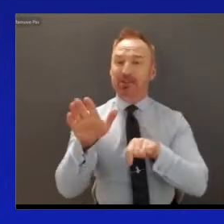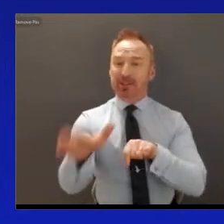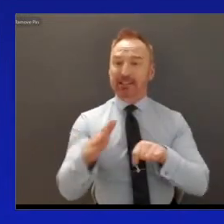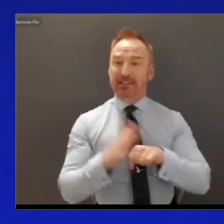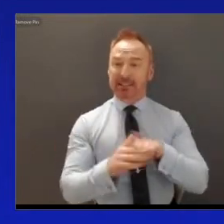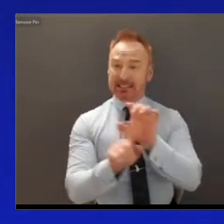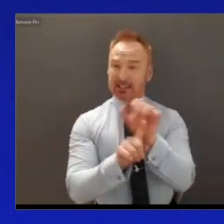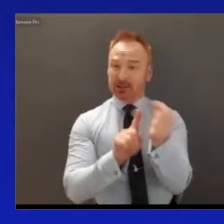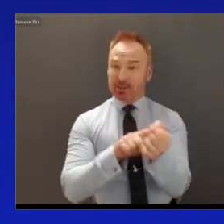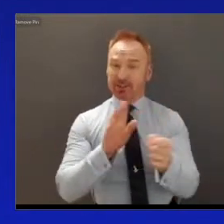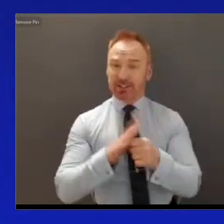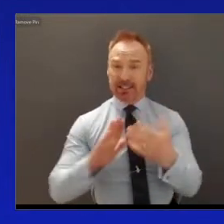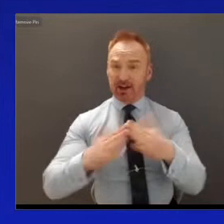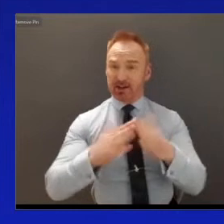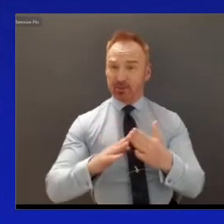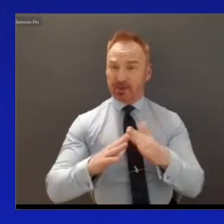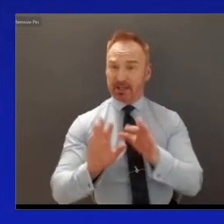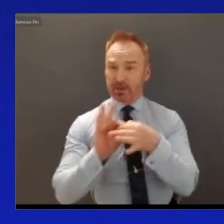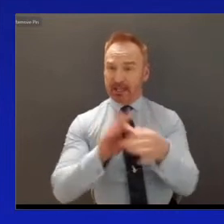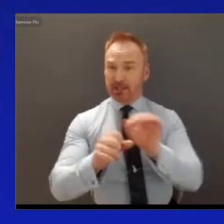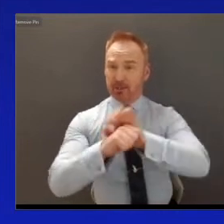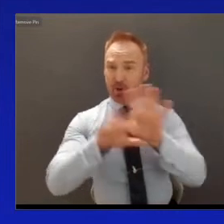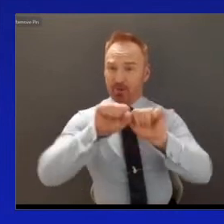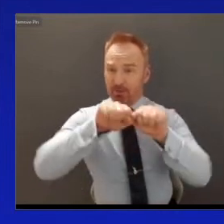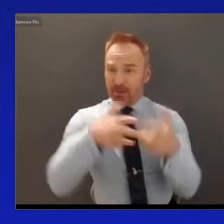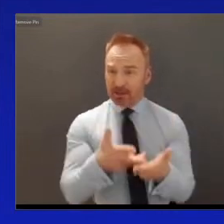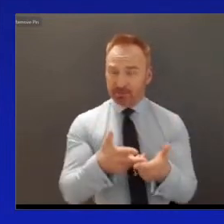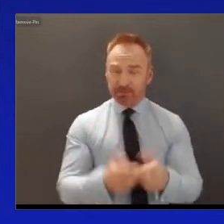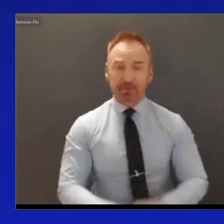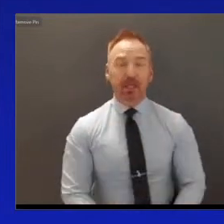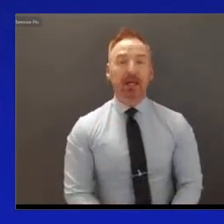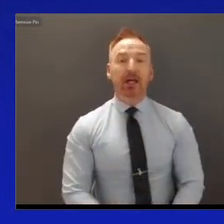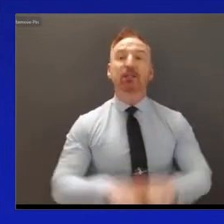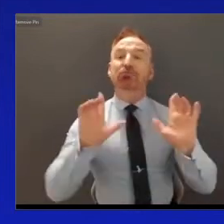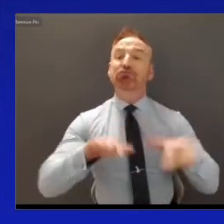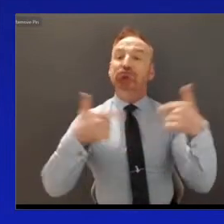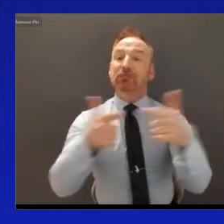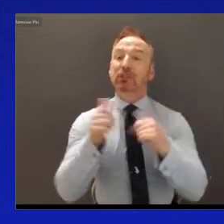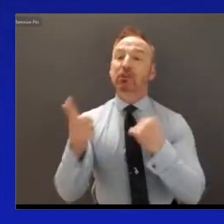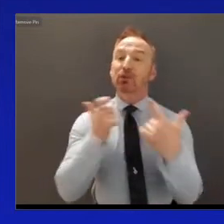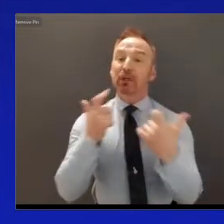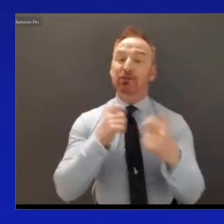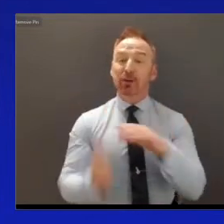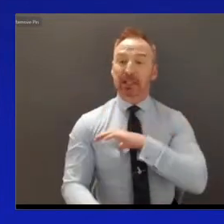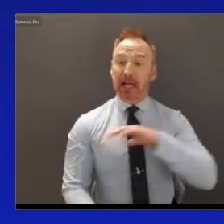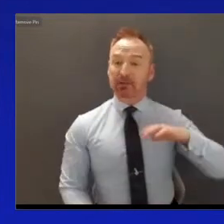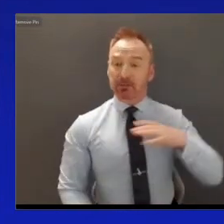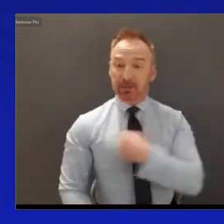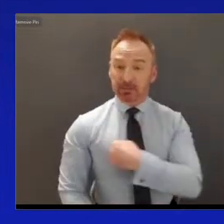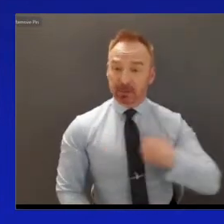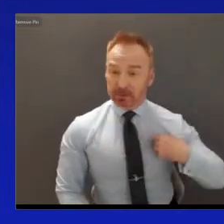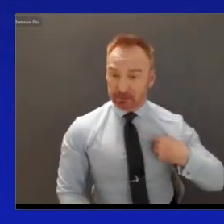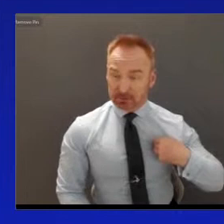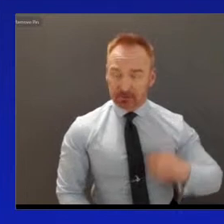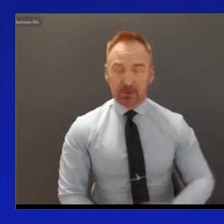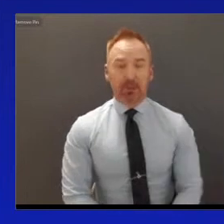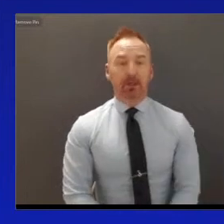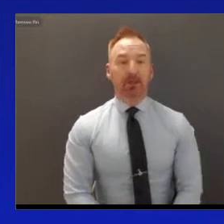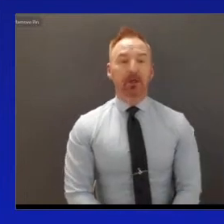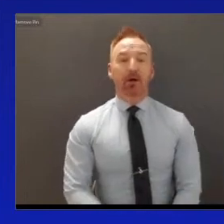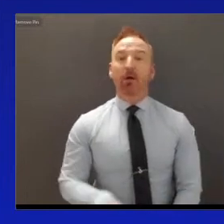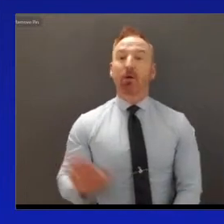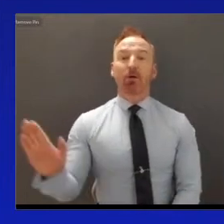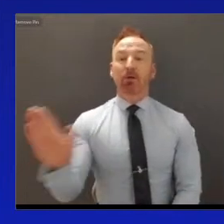in our community. I'm going to open the floor to questions from council members or their